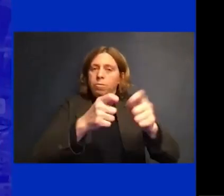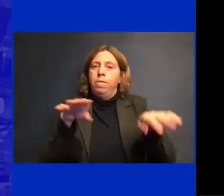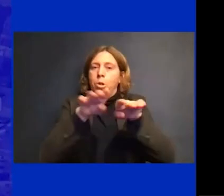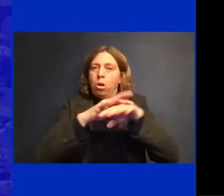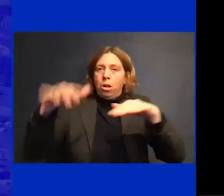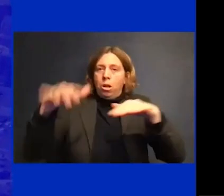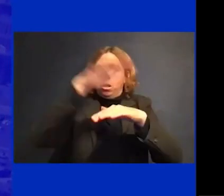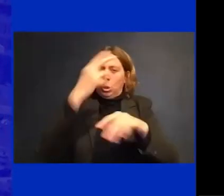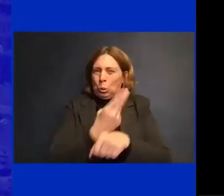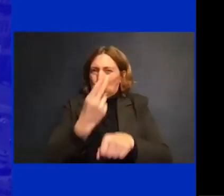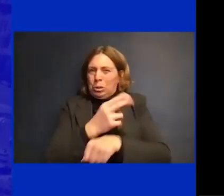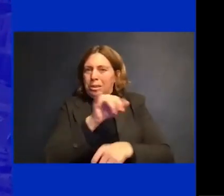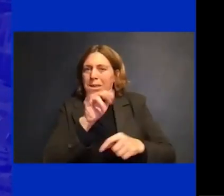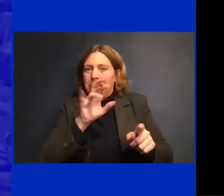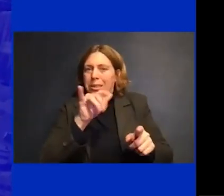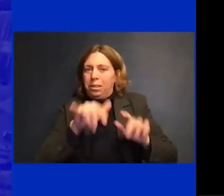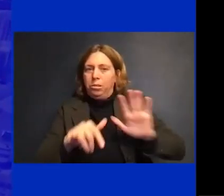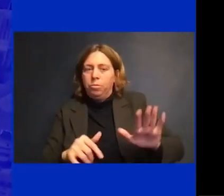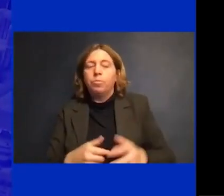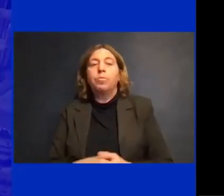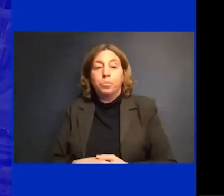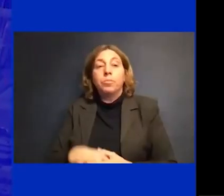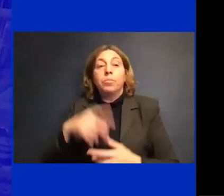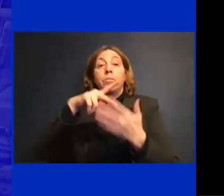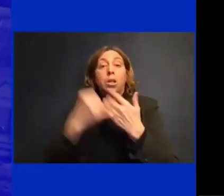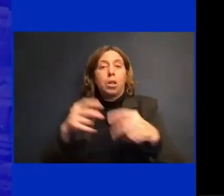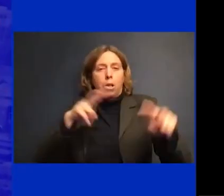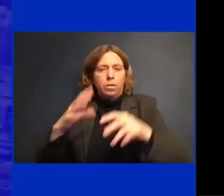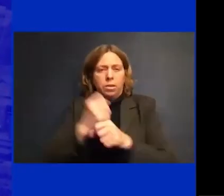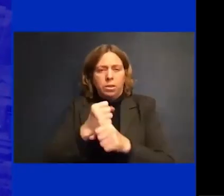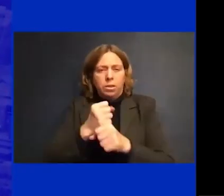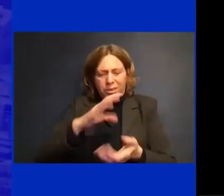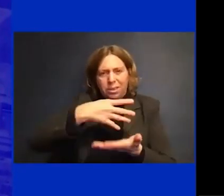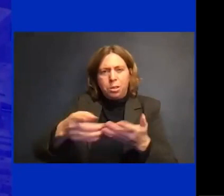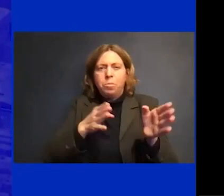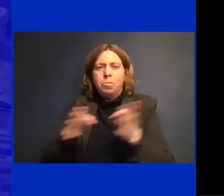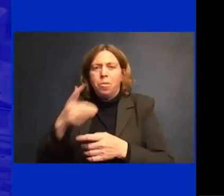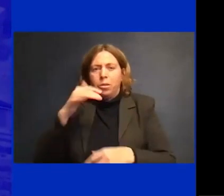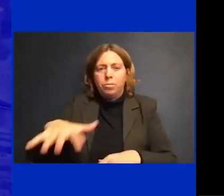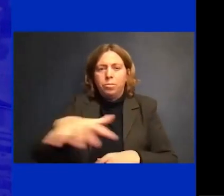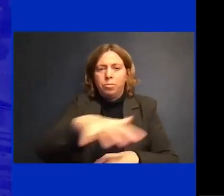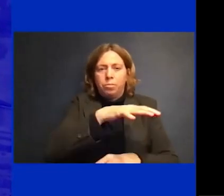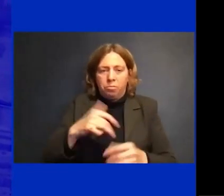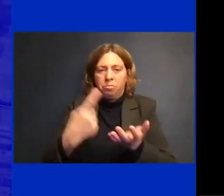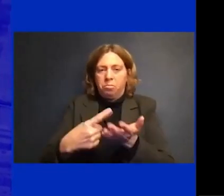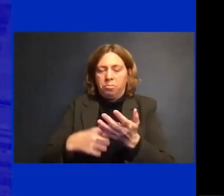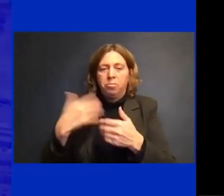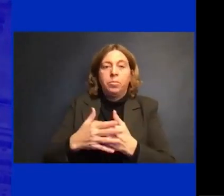Project overview and site plans. In this next section, we share renderings of each project